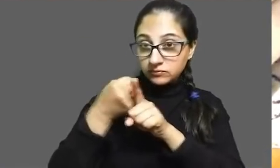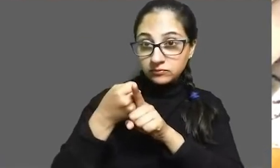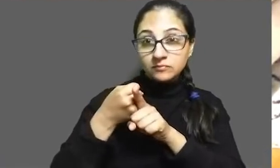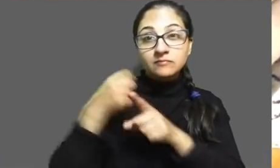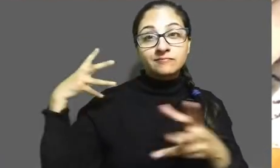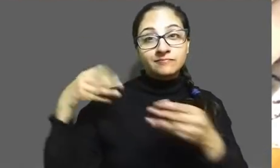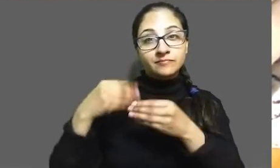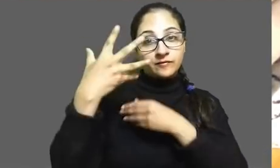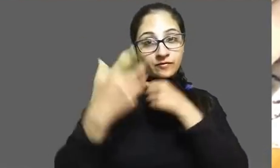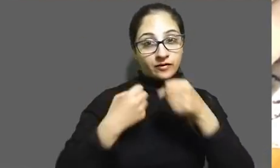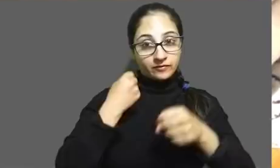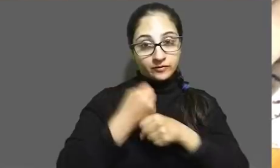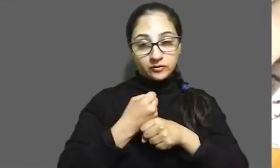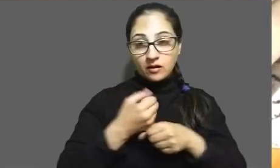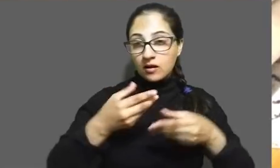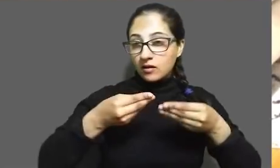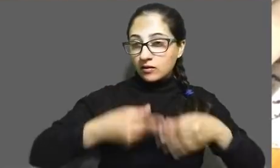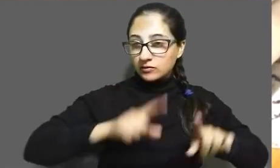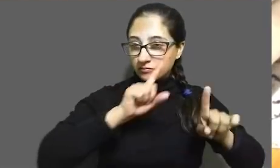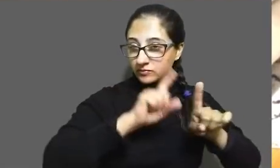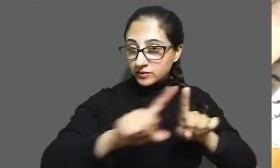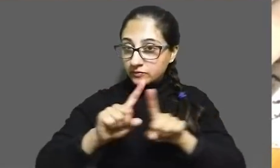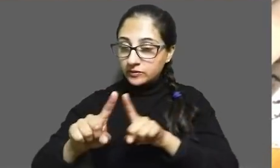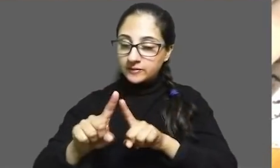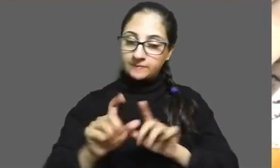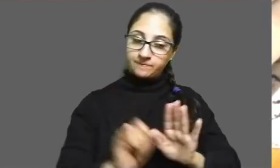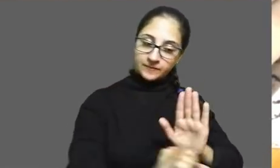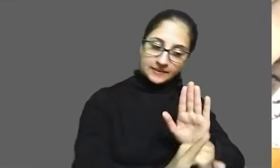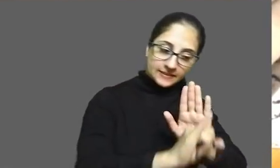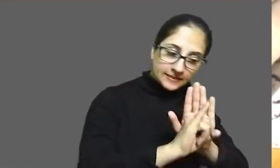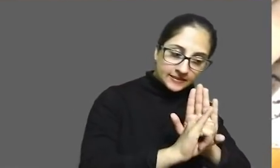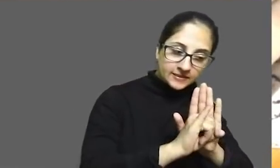of financial independence, loss